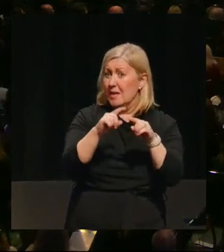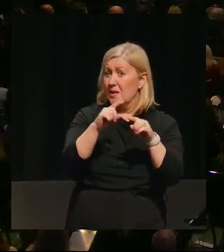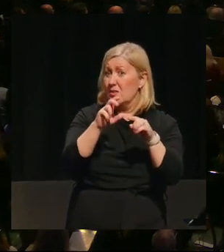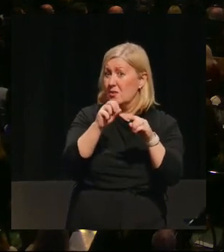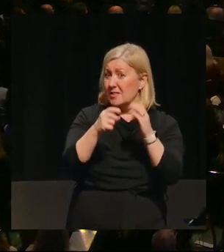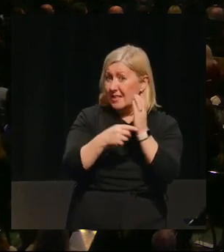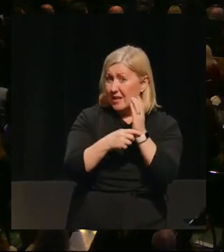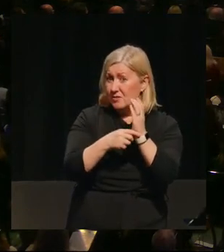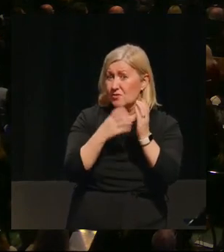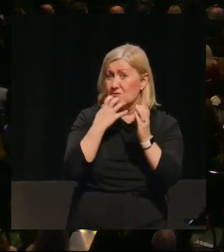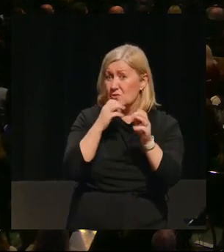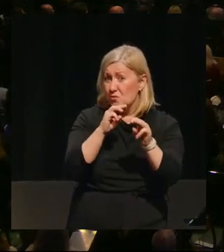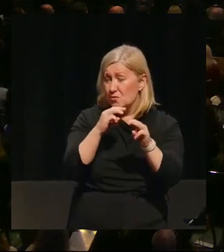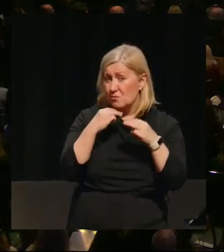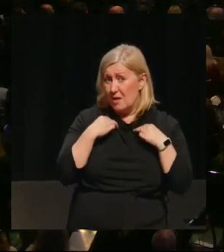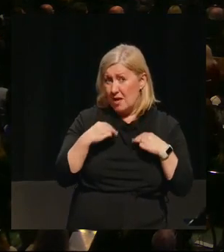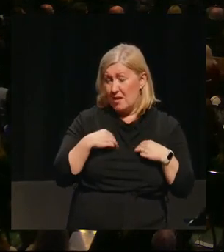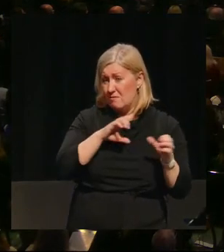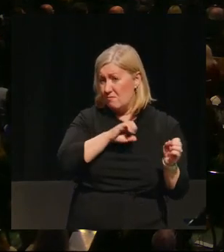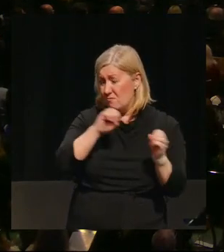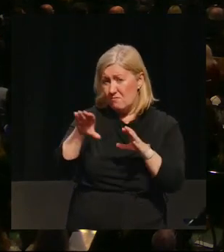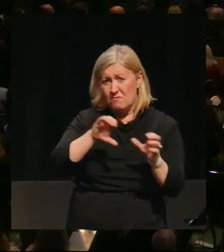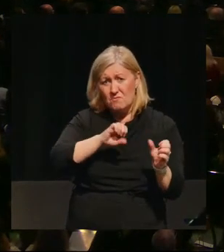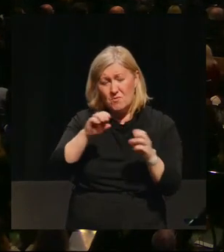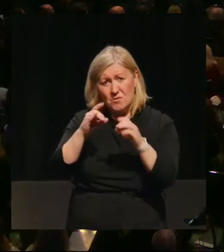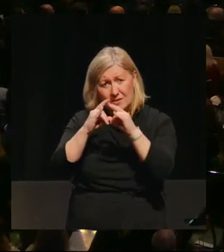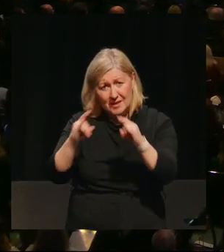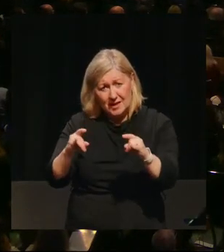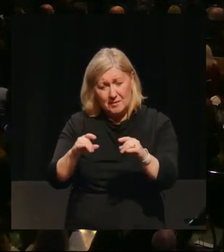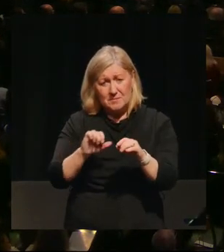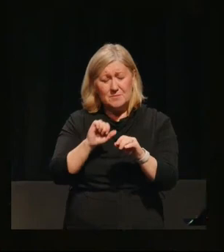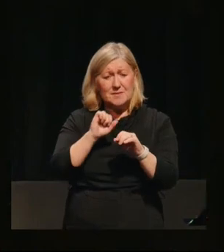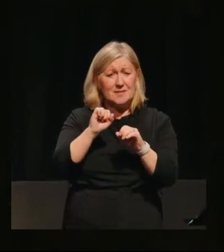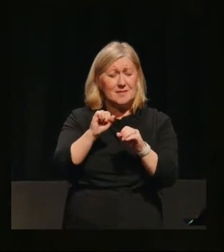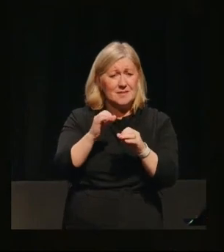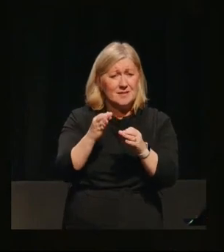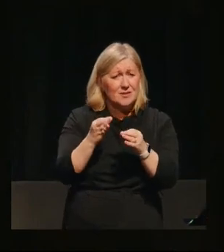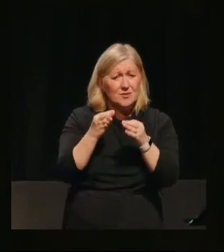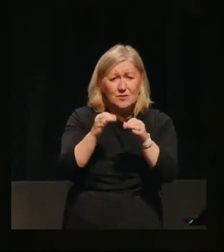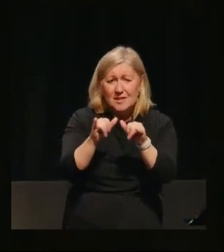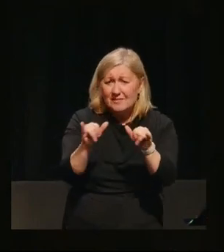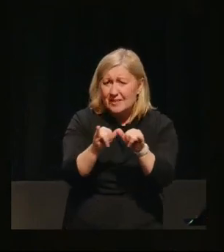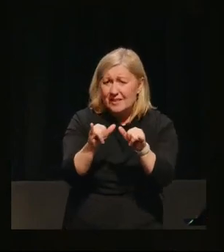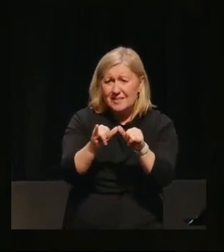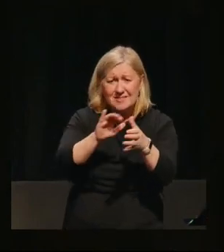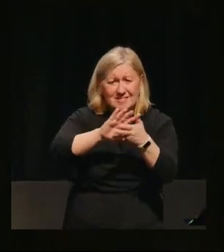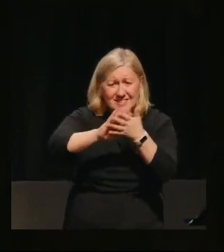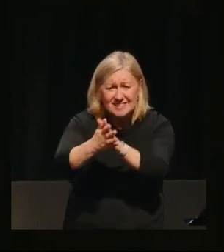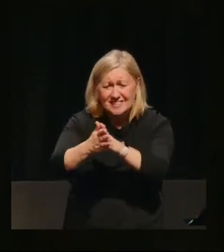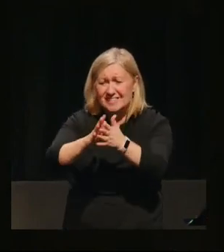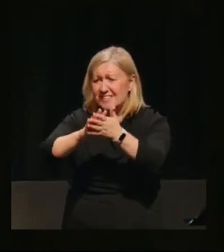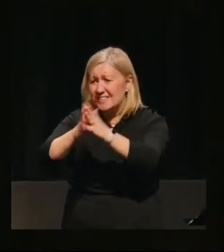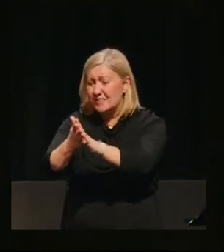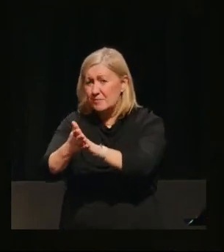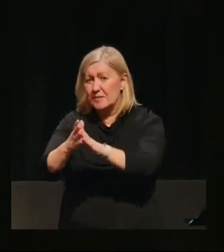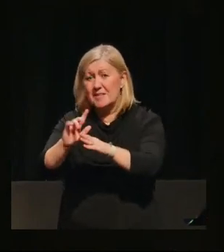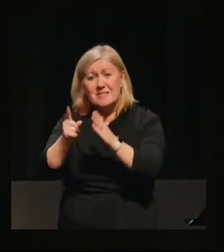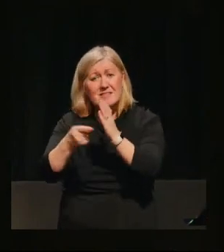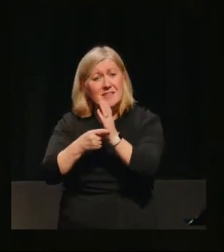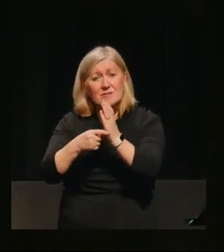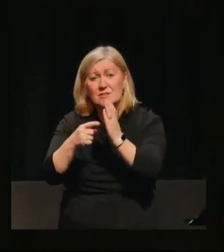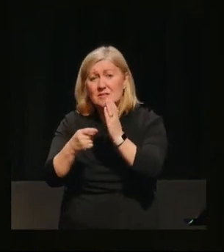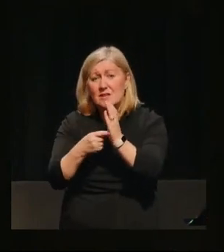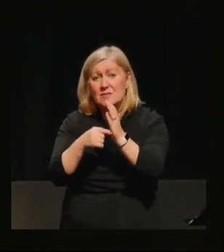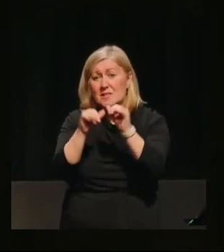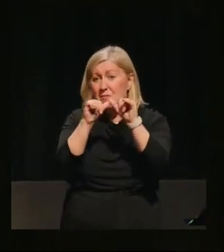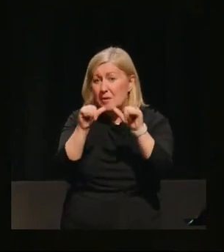camps. Jewish cemeteries were desecrated, and thousands of apartments and shops belonging to Jewish people